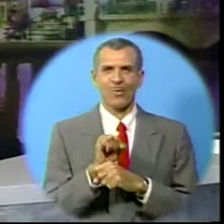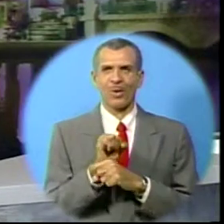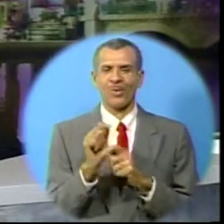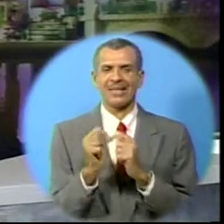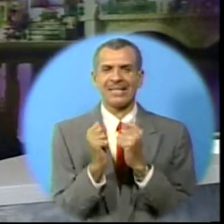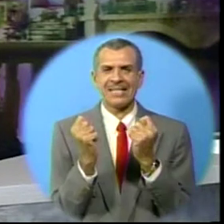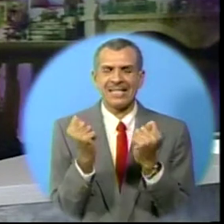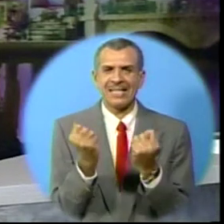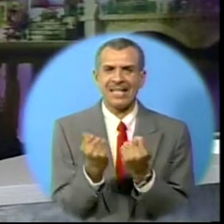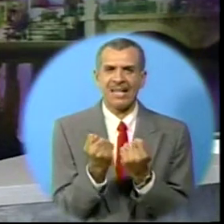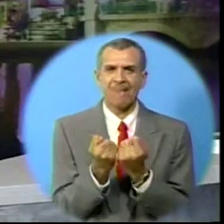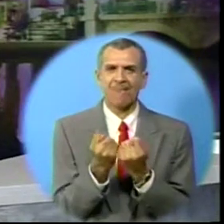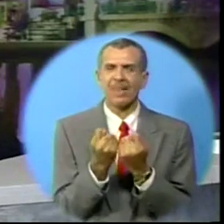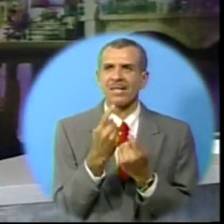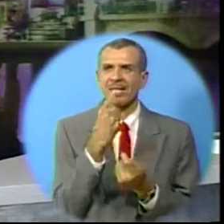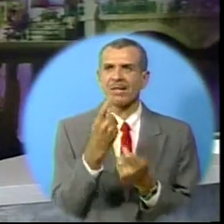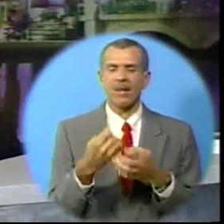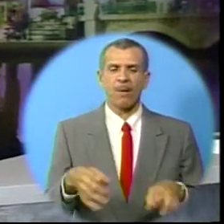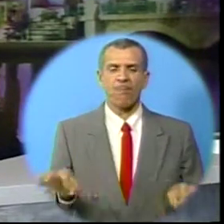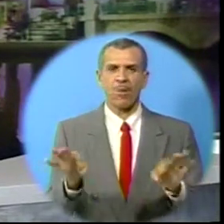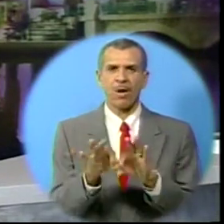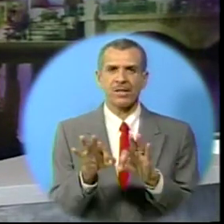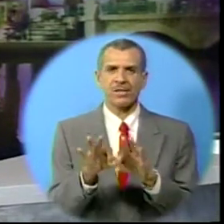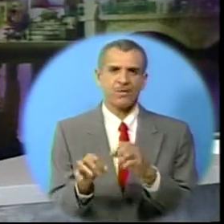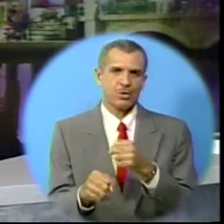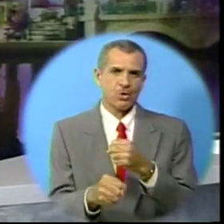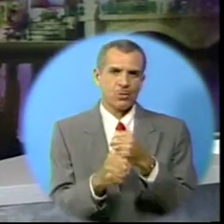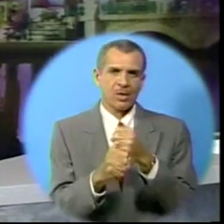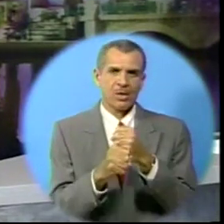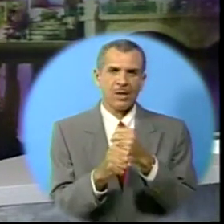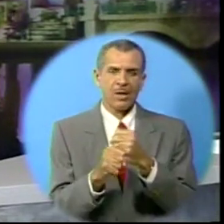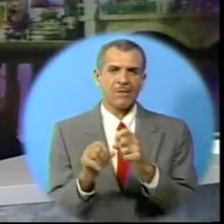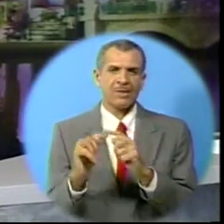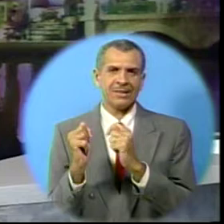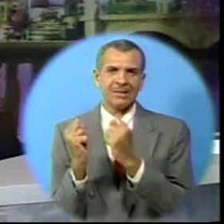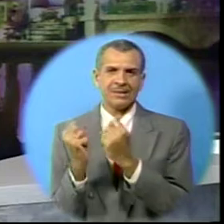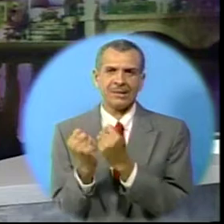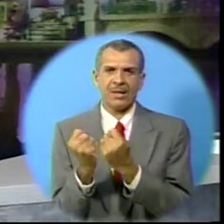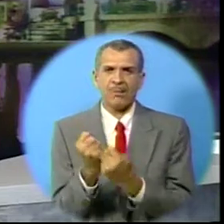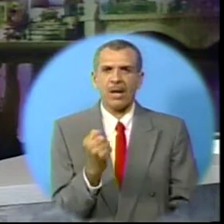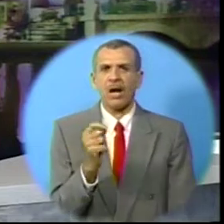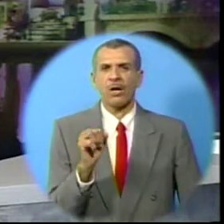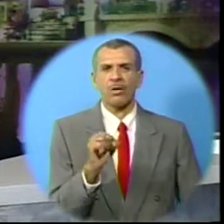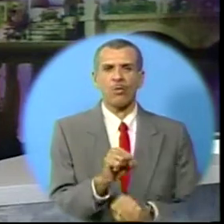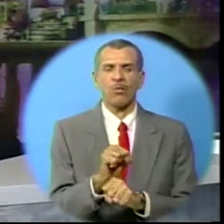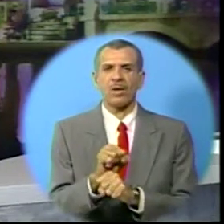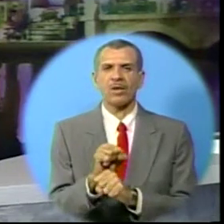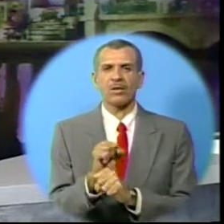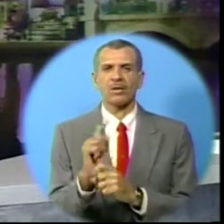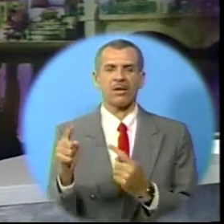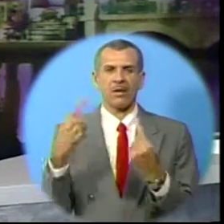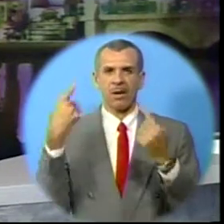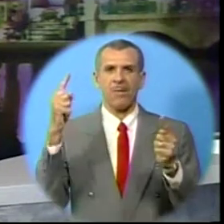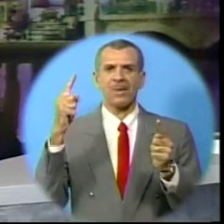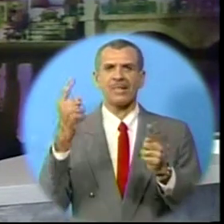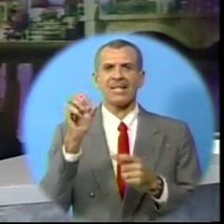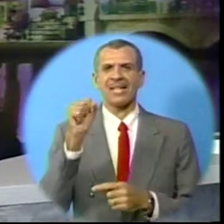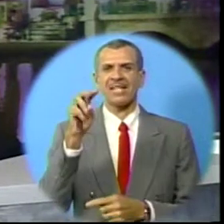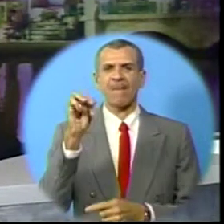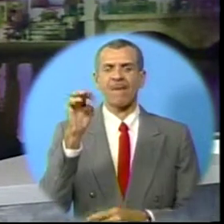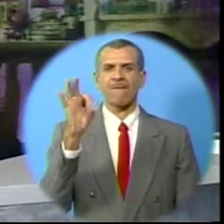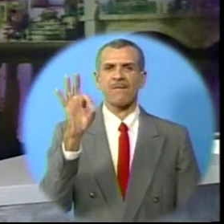Falopa stressed on the importance of the support system of the national squad and the necessary work to reach the semi-finals of the Caribbean